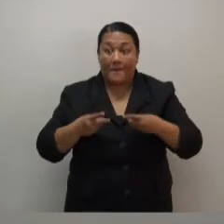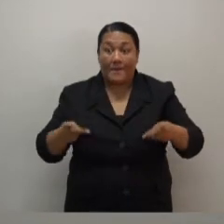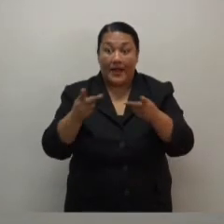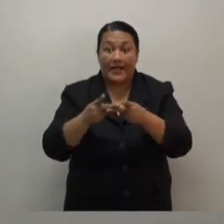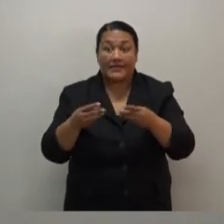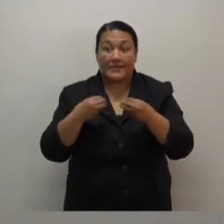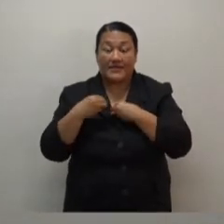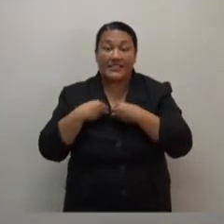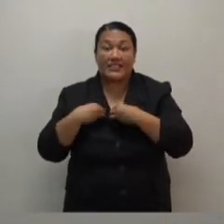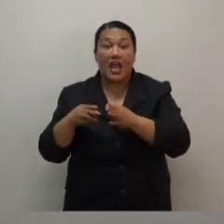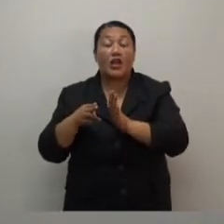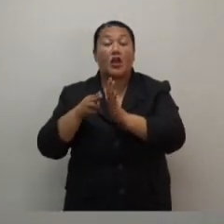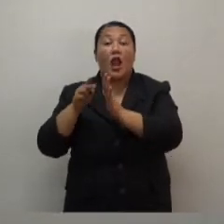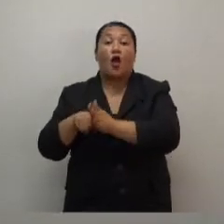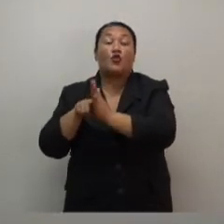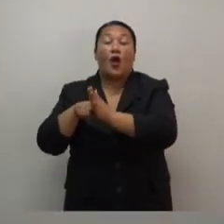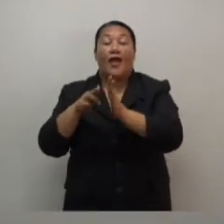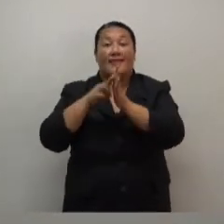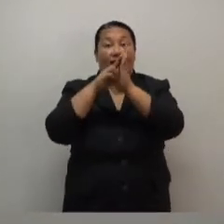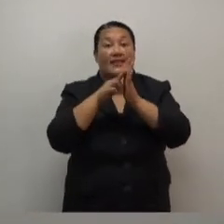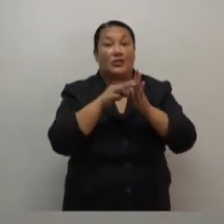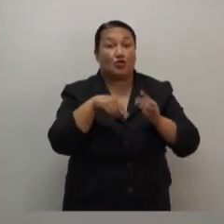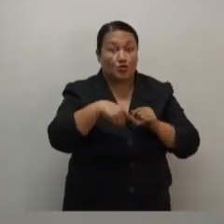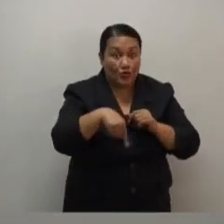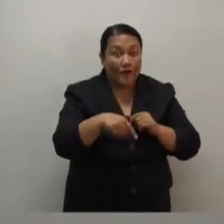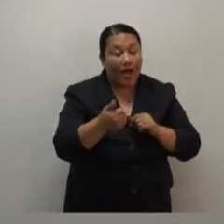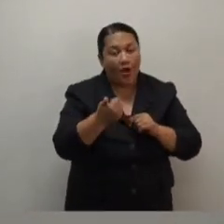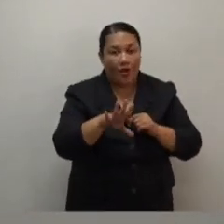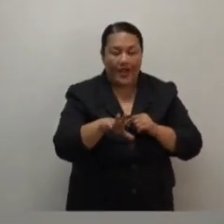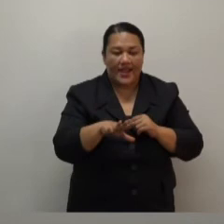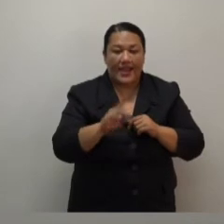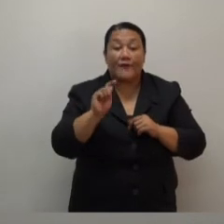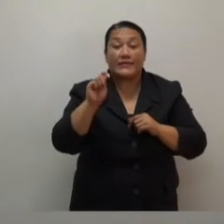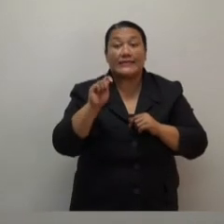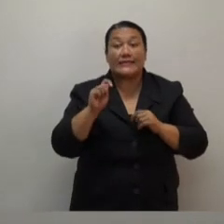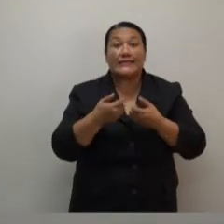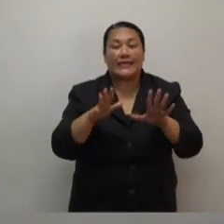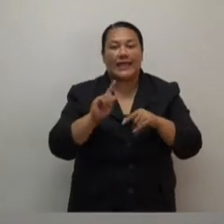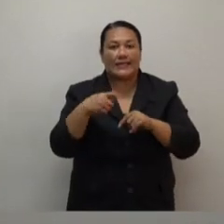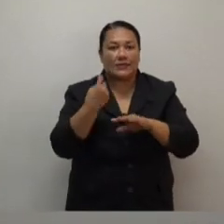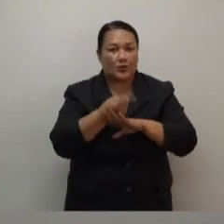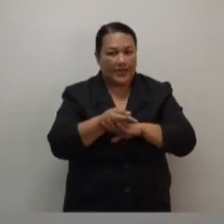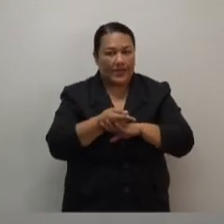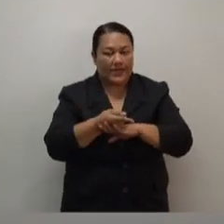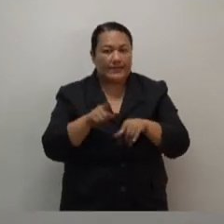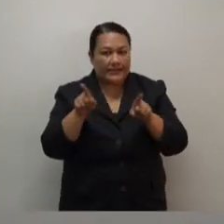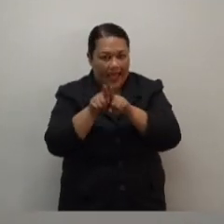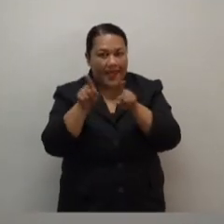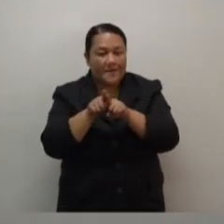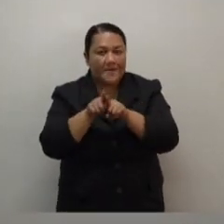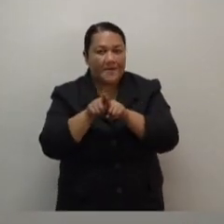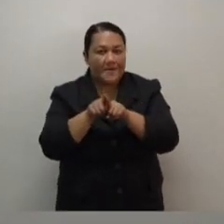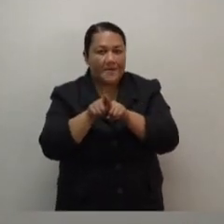So Lotoka, Nandi, and Suva, and they'll be attending to that next week. So it's become quite seamless in respect